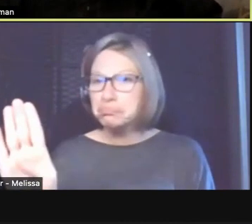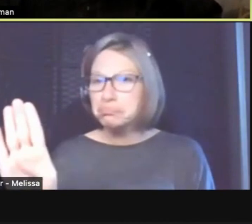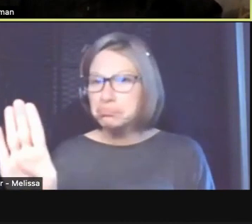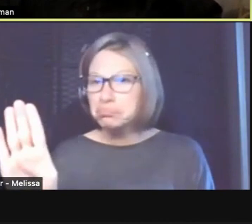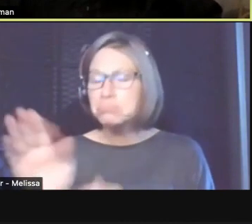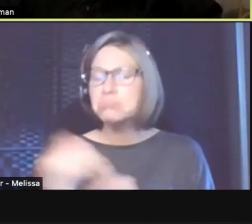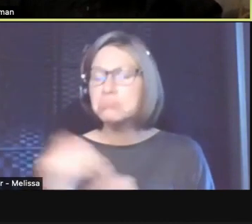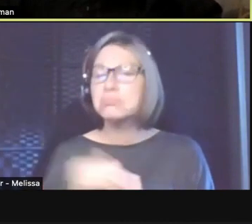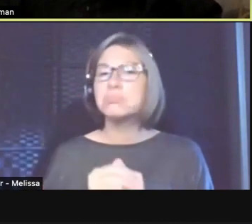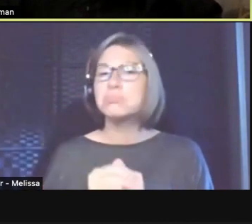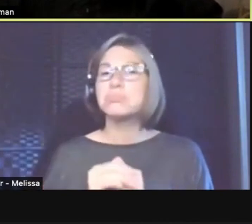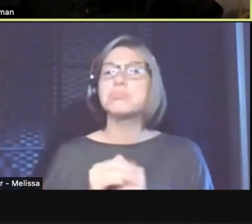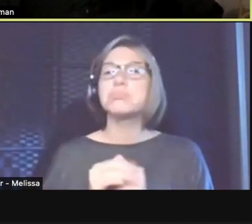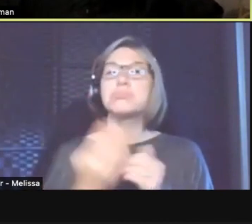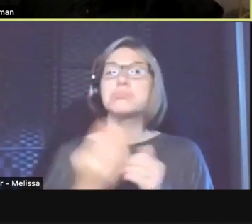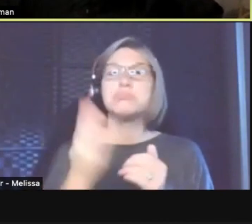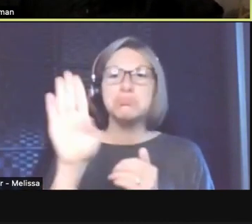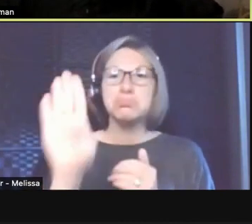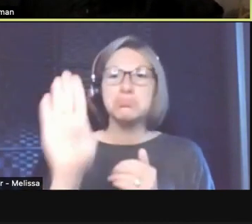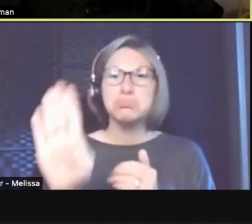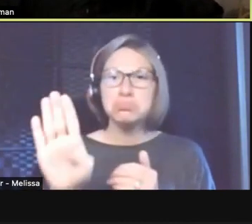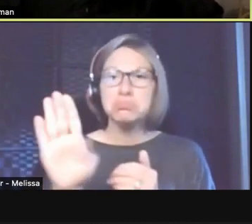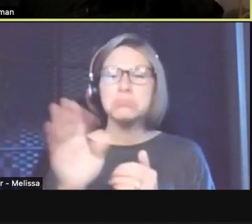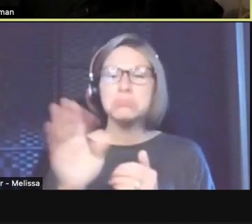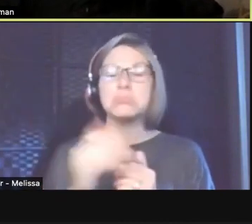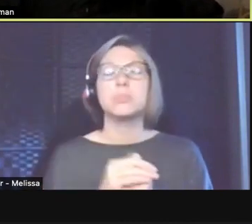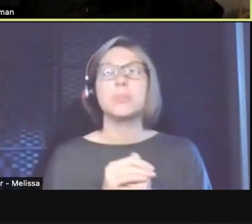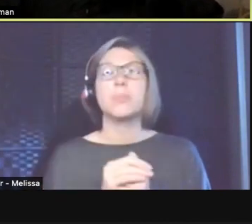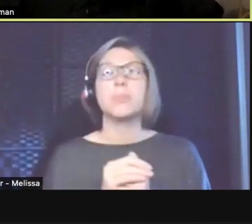is this person, more like